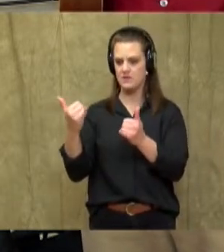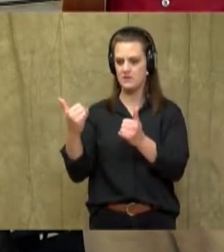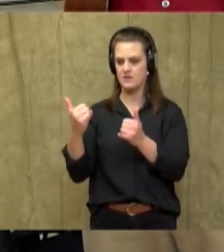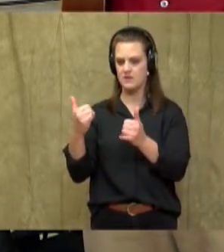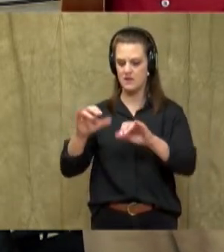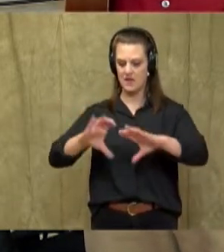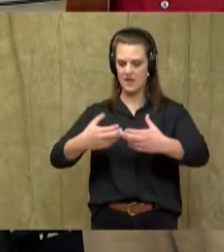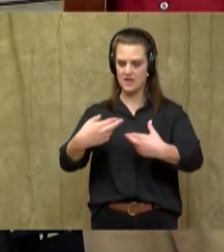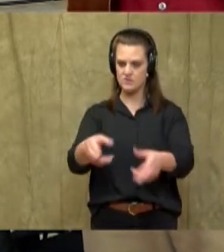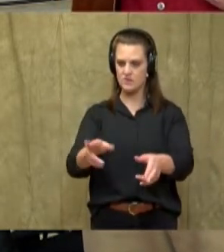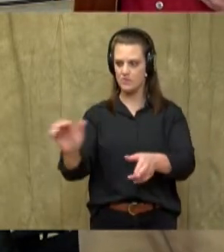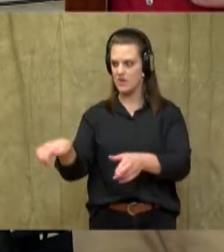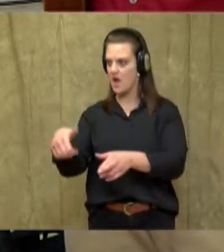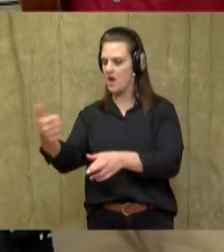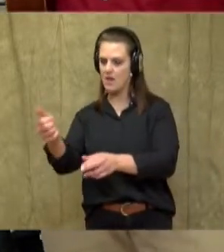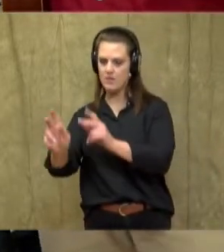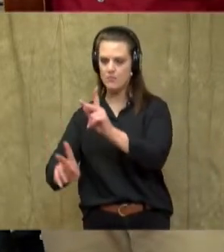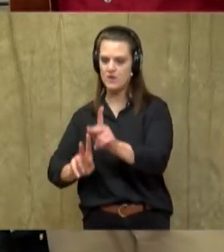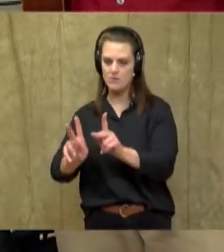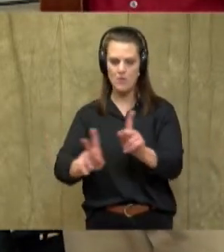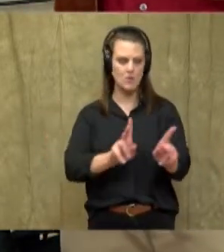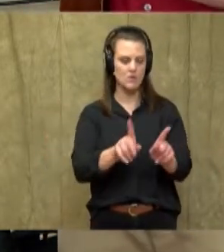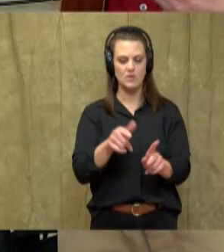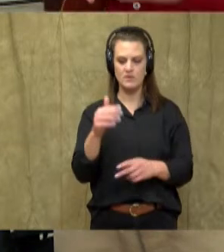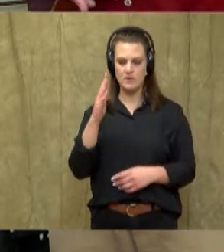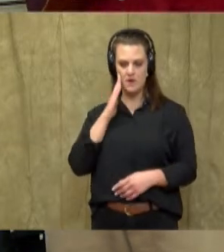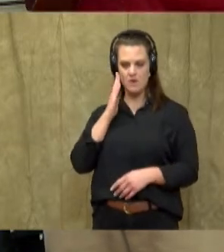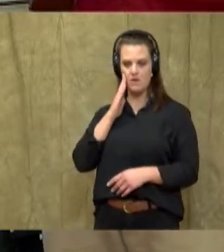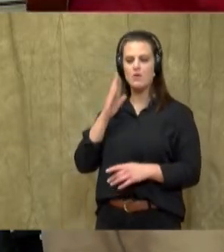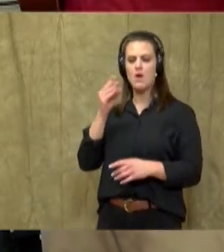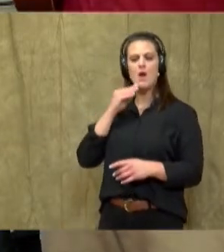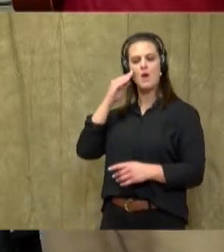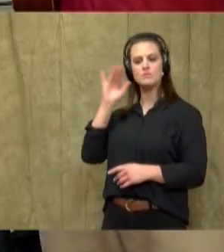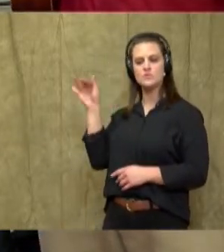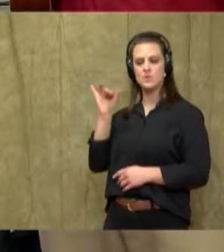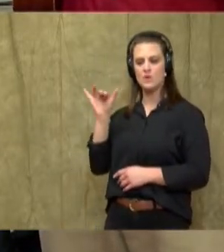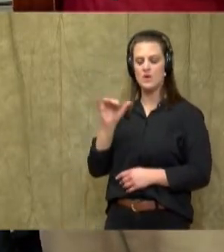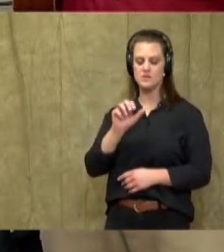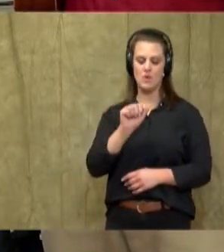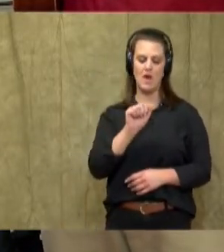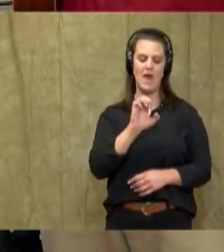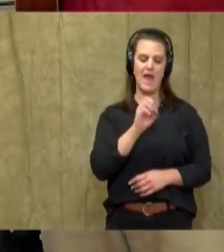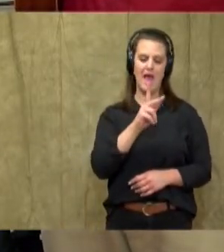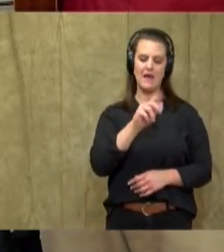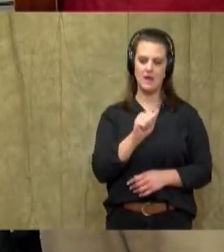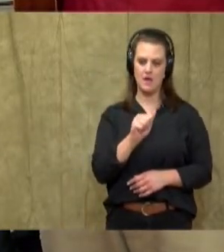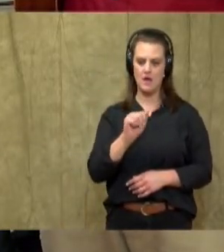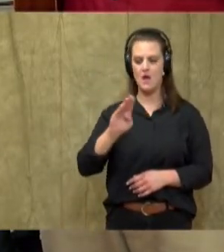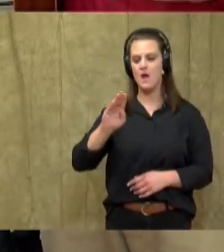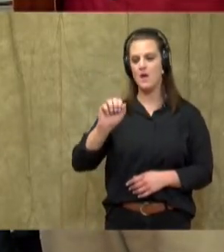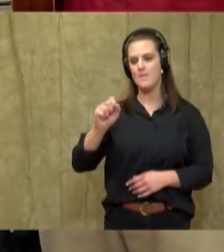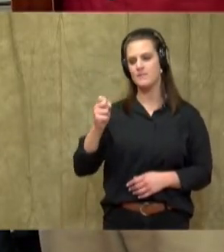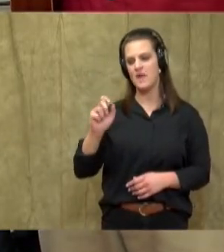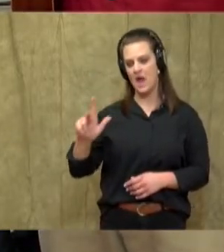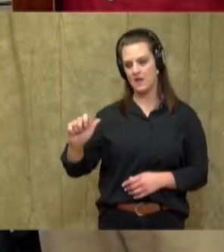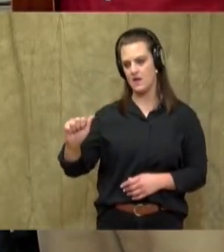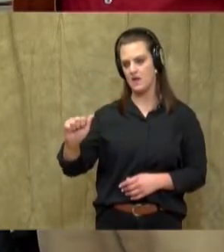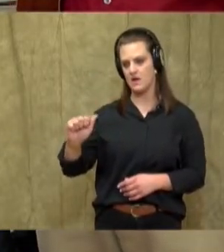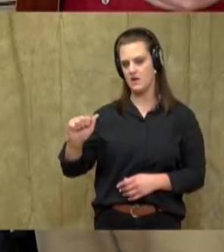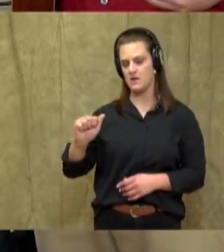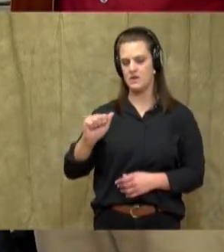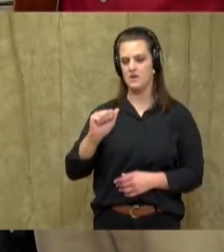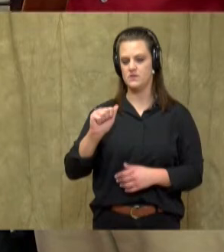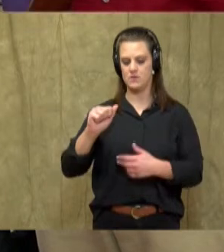you're in a classroom with other students. You can play this at home as well. It's called Acca-Bacca, and it has only those